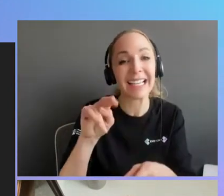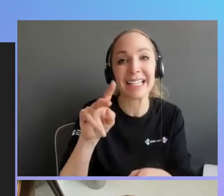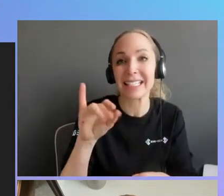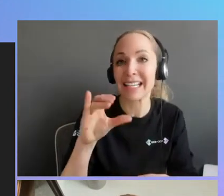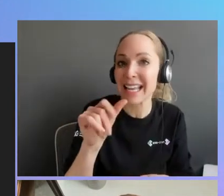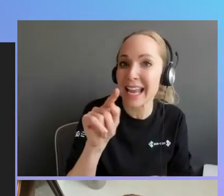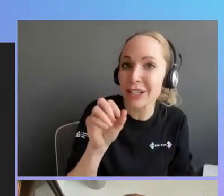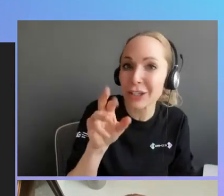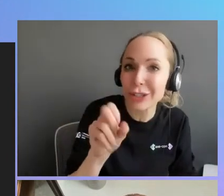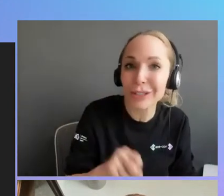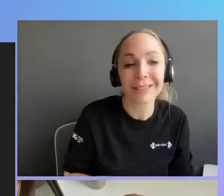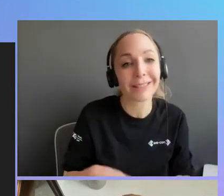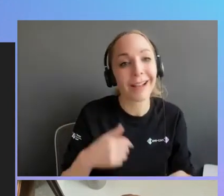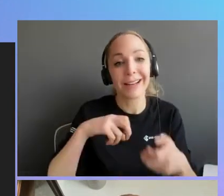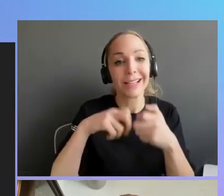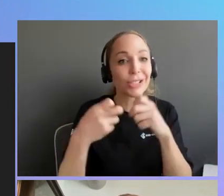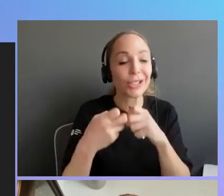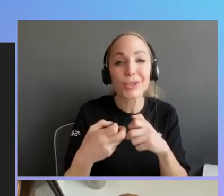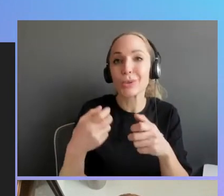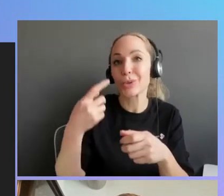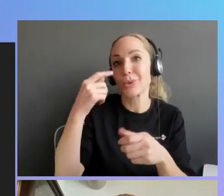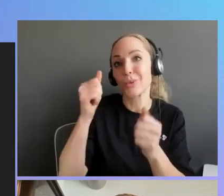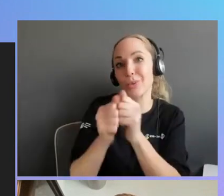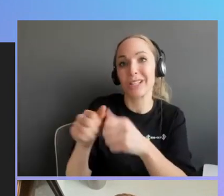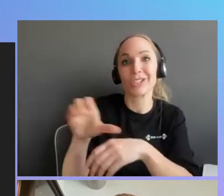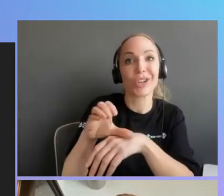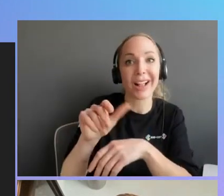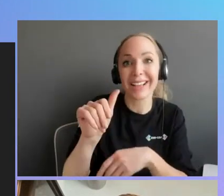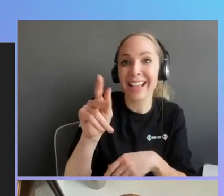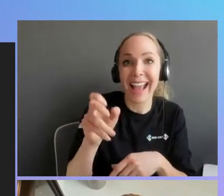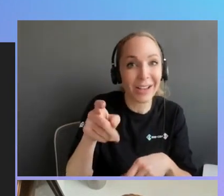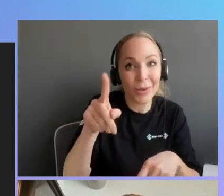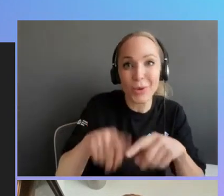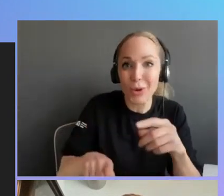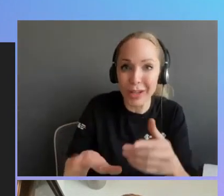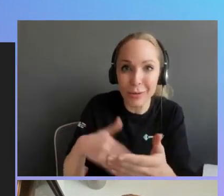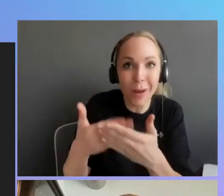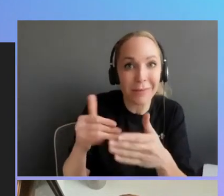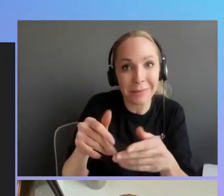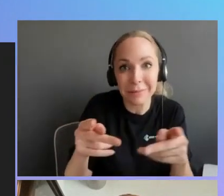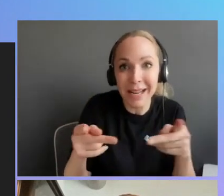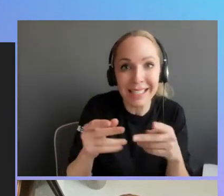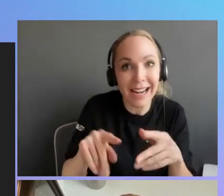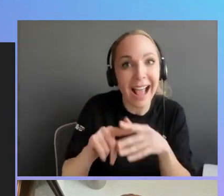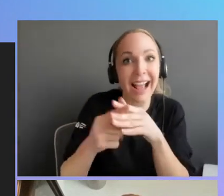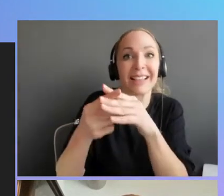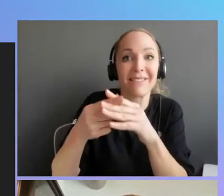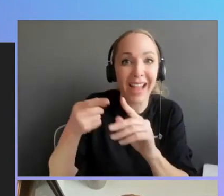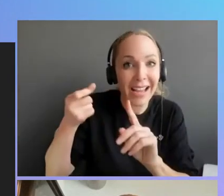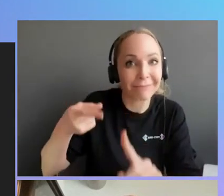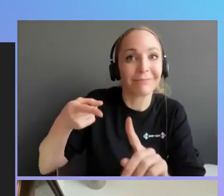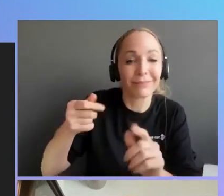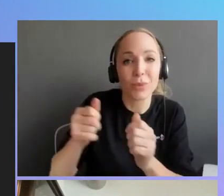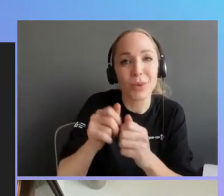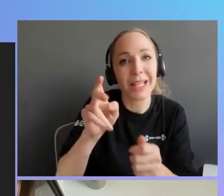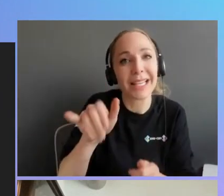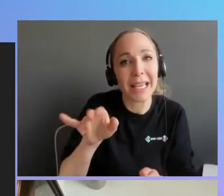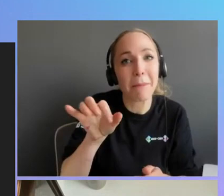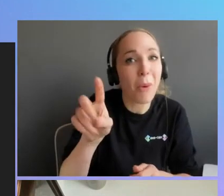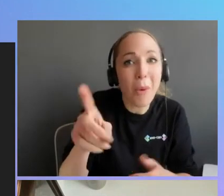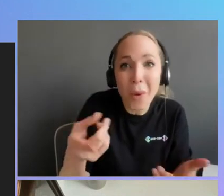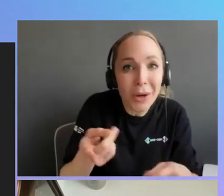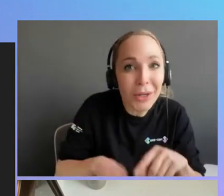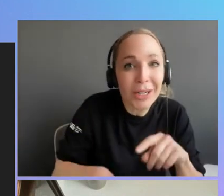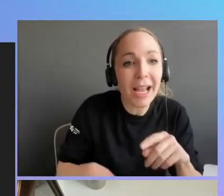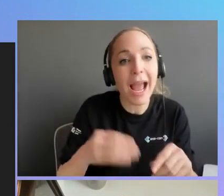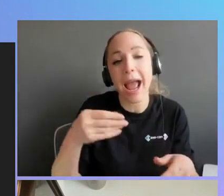each cook chocolate cake or cook button, because there's no way to get to that element and activate it with a keyboard. And then finally, we have the pencil icon issues,